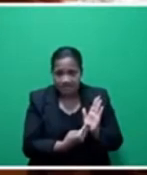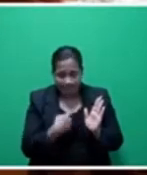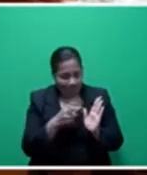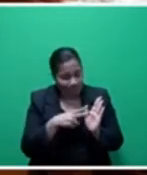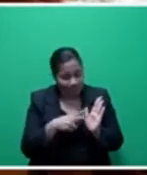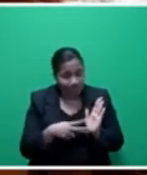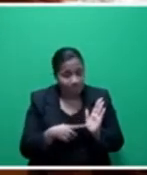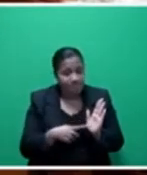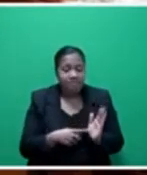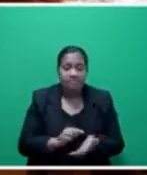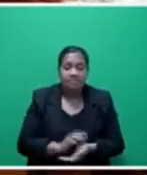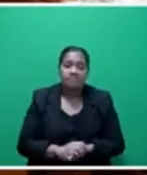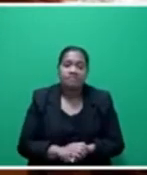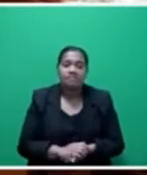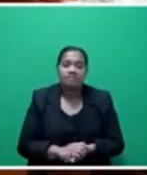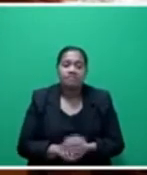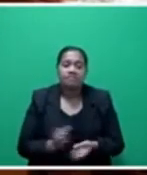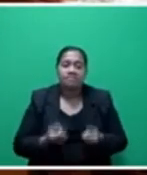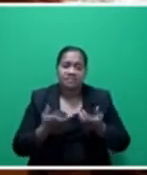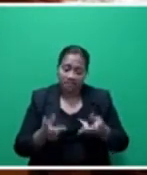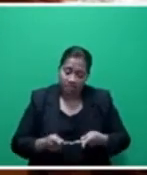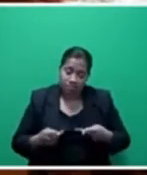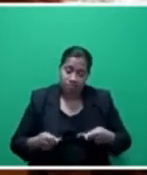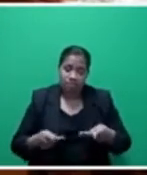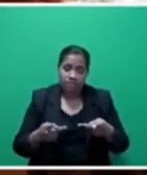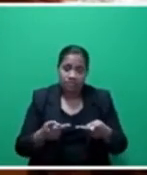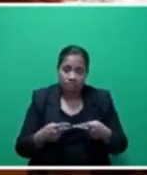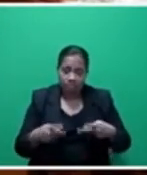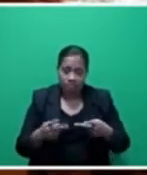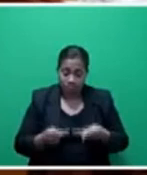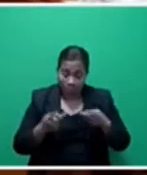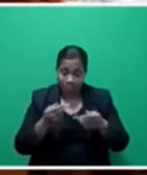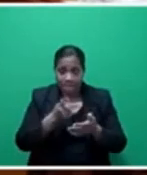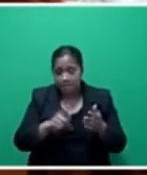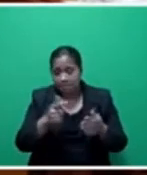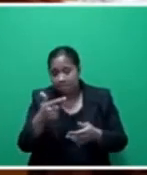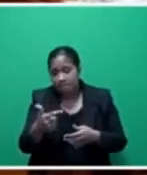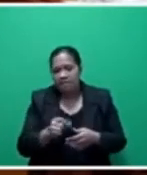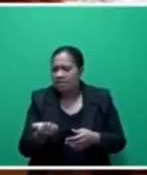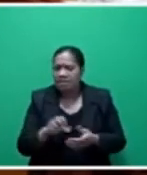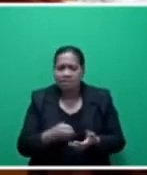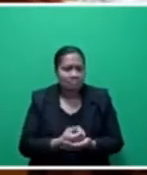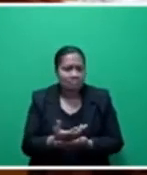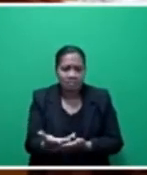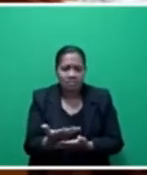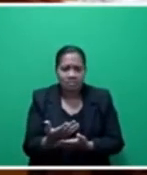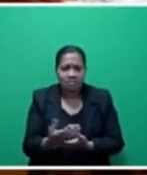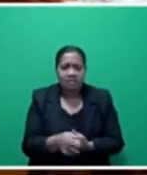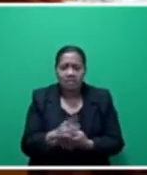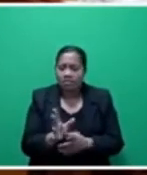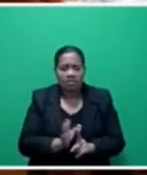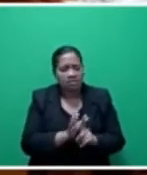out. Given the provisions in Part 7 of the Act, any expenses incurred in relation to the isolation